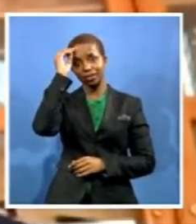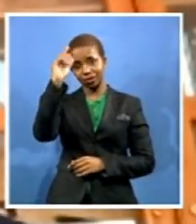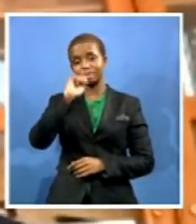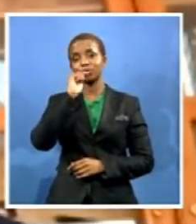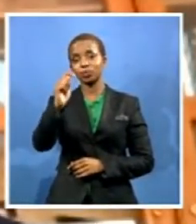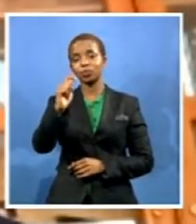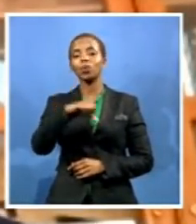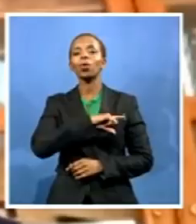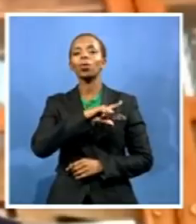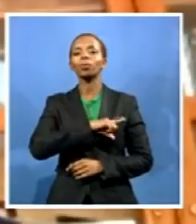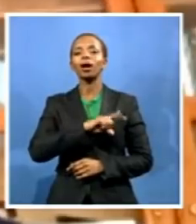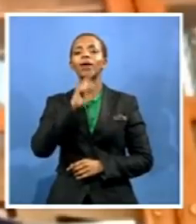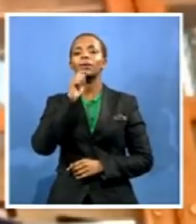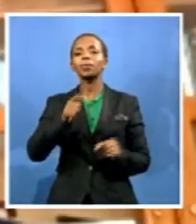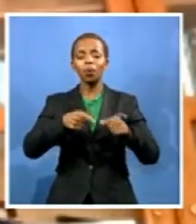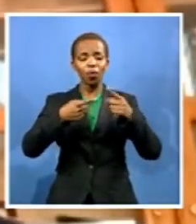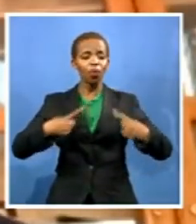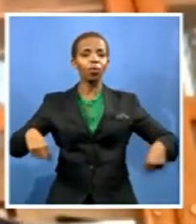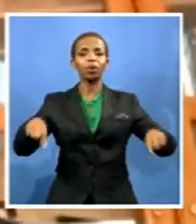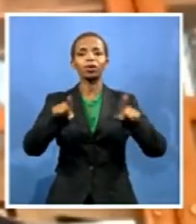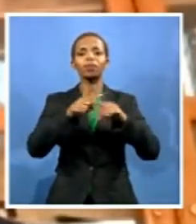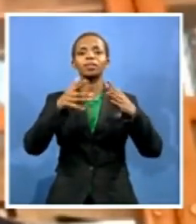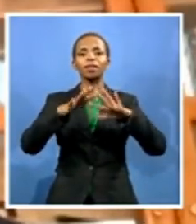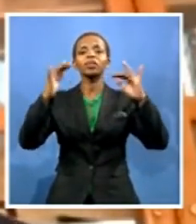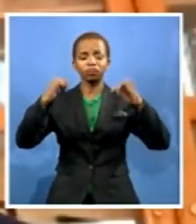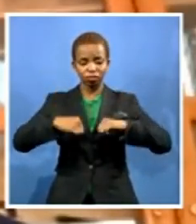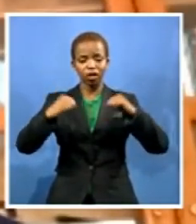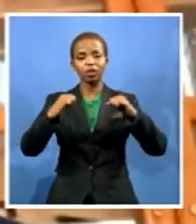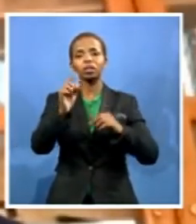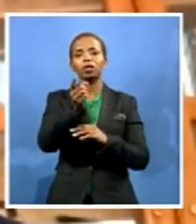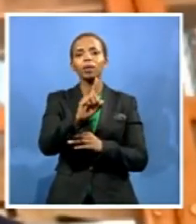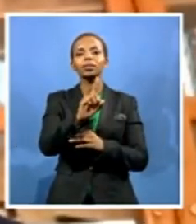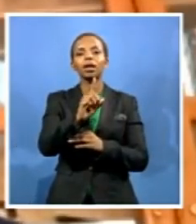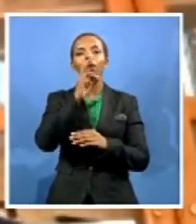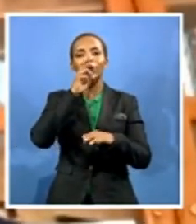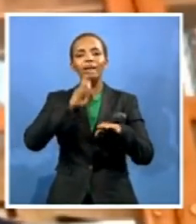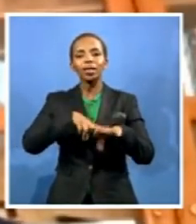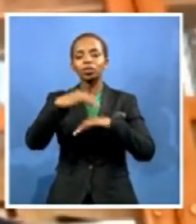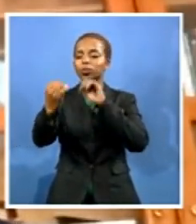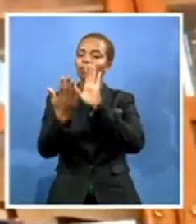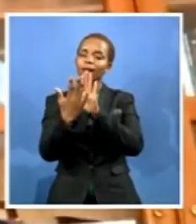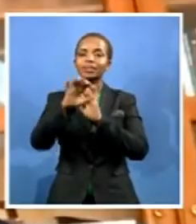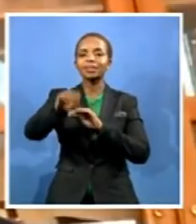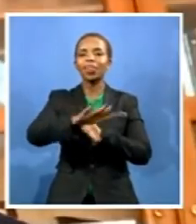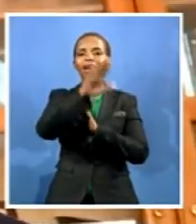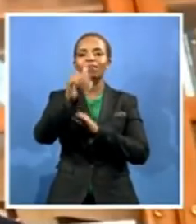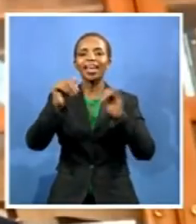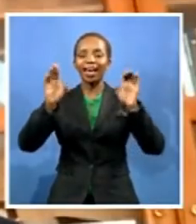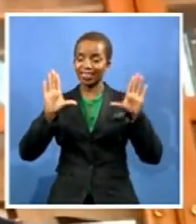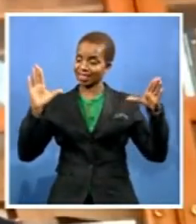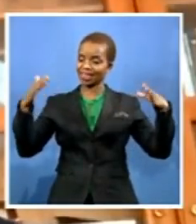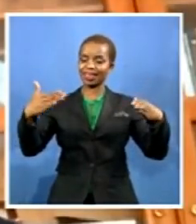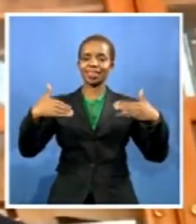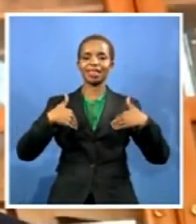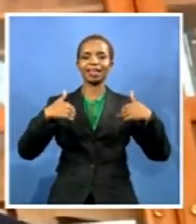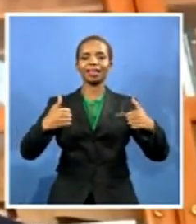the COVID outbreak, we need to face it as South Africa as a health sector, which means we don't make a distinction between private and public. So already,